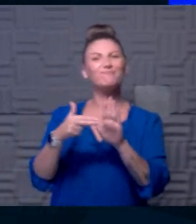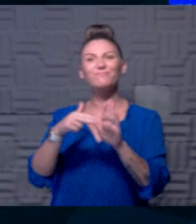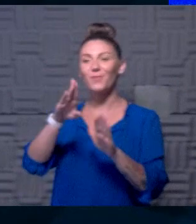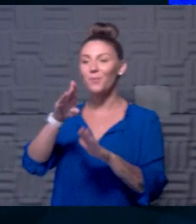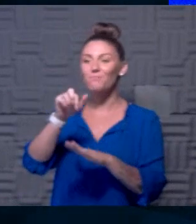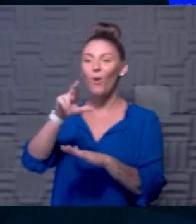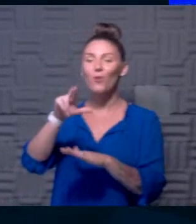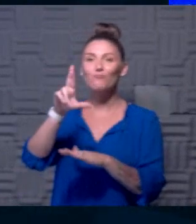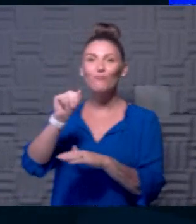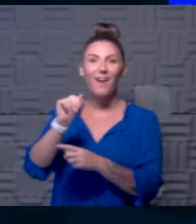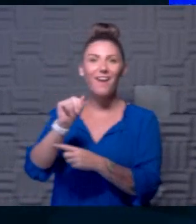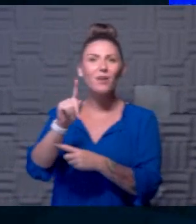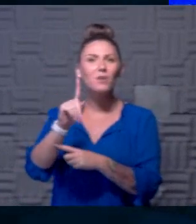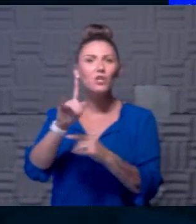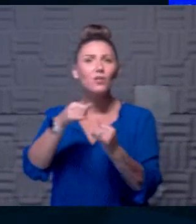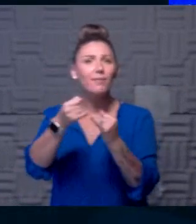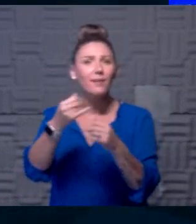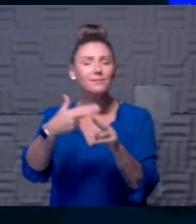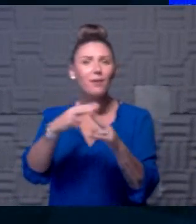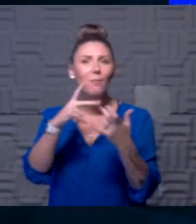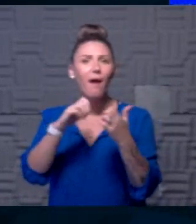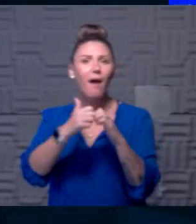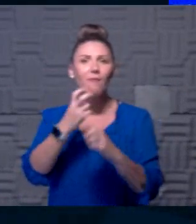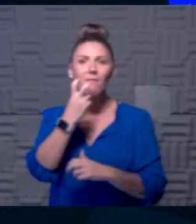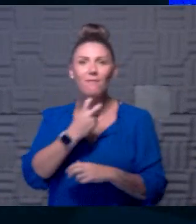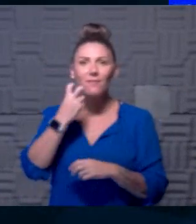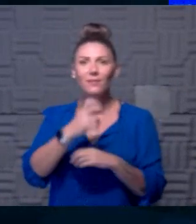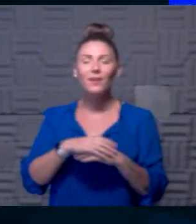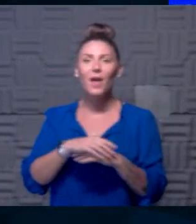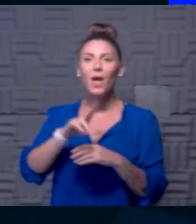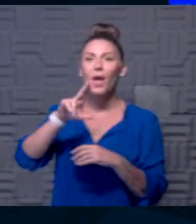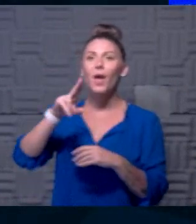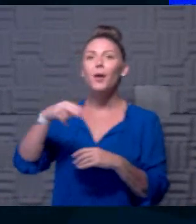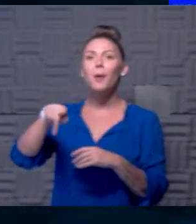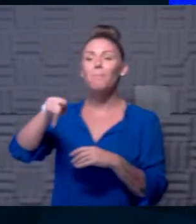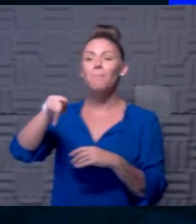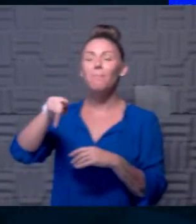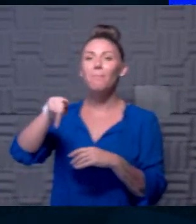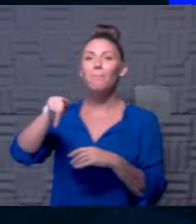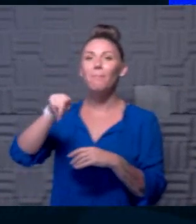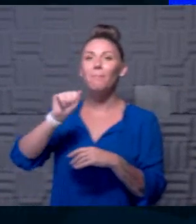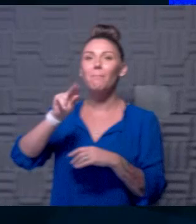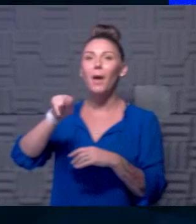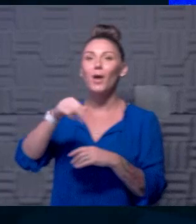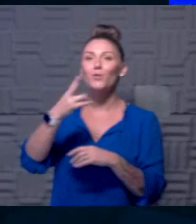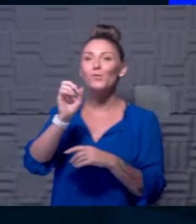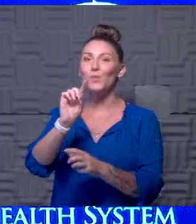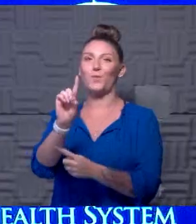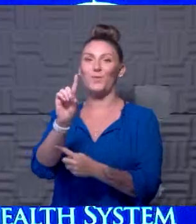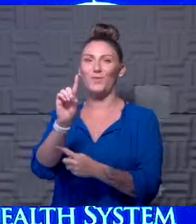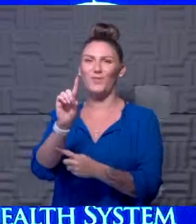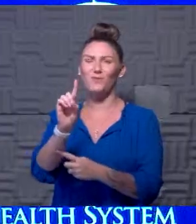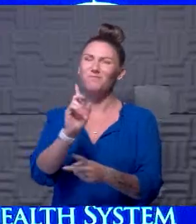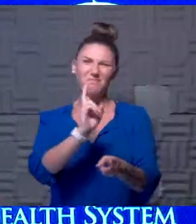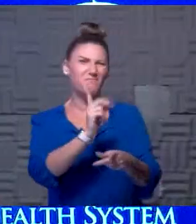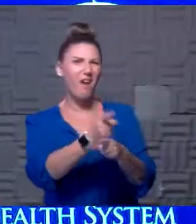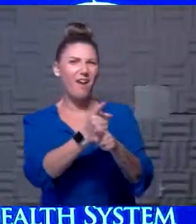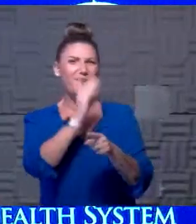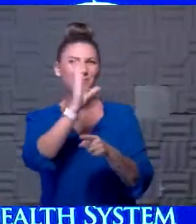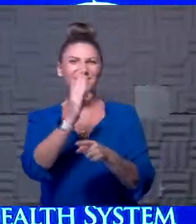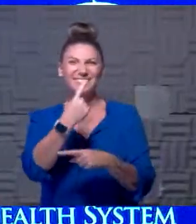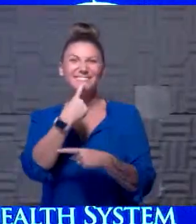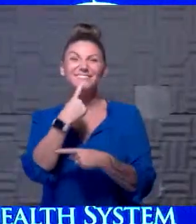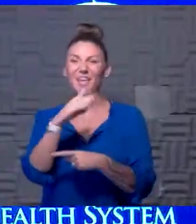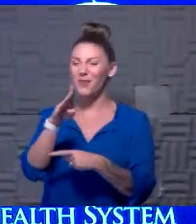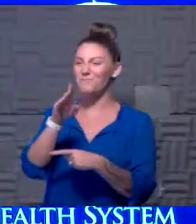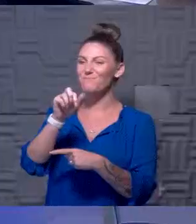right, I'll do that. But let me hear you say your last name. Pahud. Okay, you're right. I'm going to say Barbara. Bonjour,